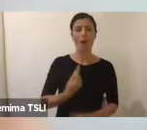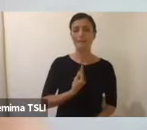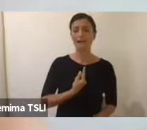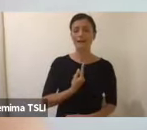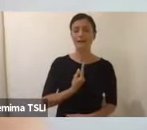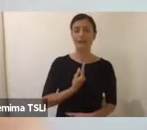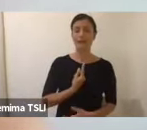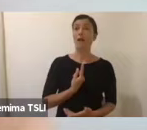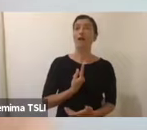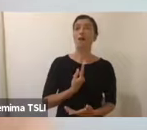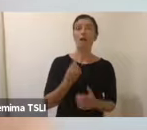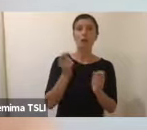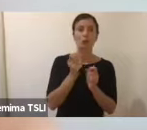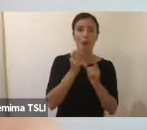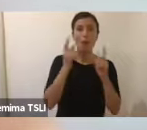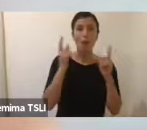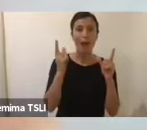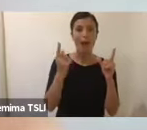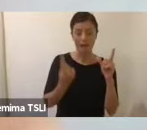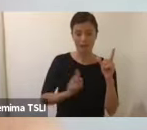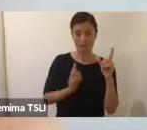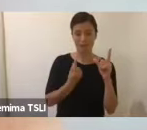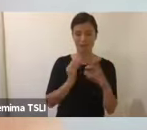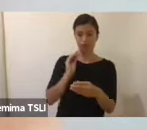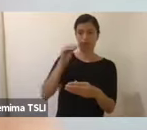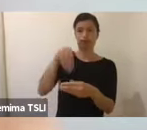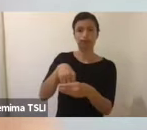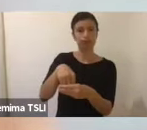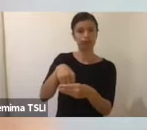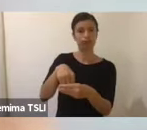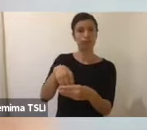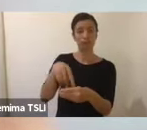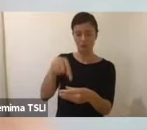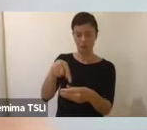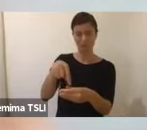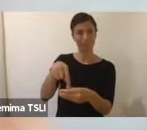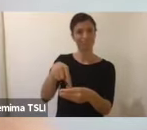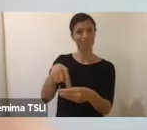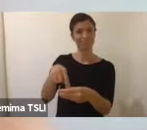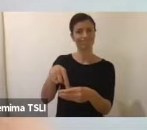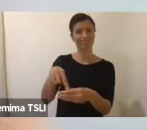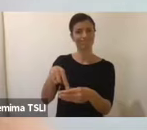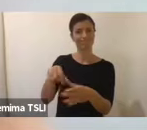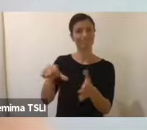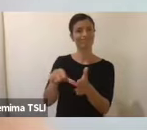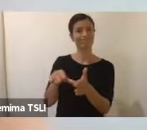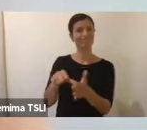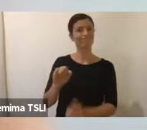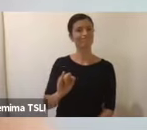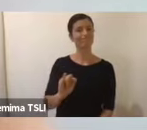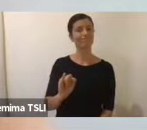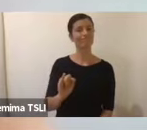the norm is defined so those moments repeated in different ways by different